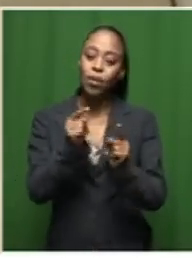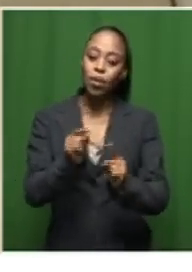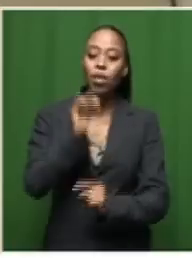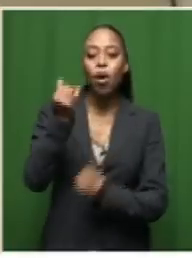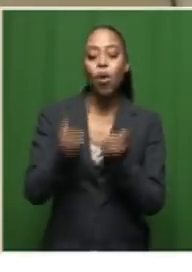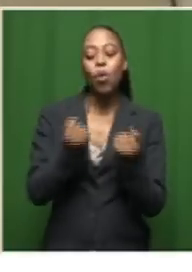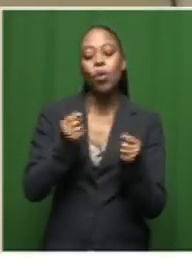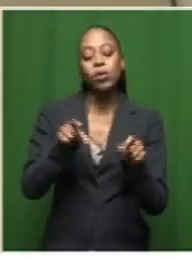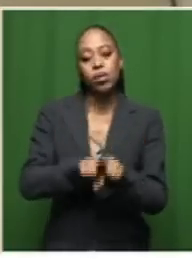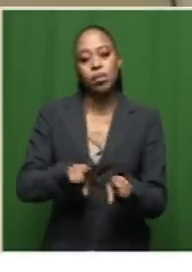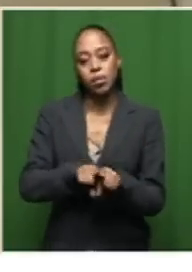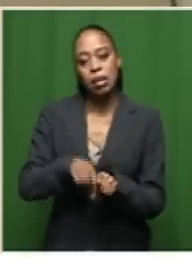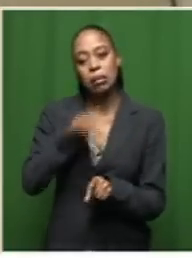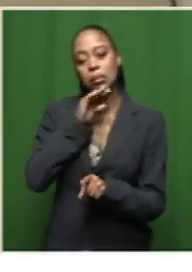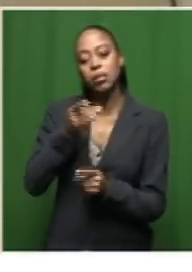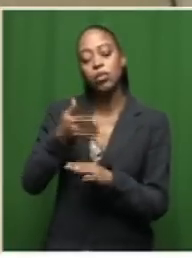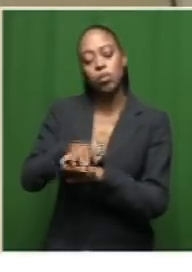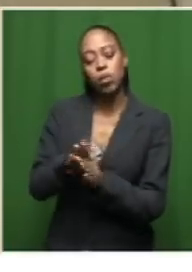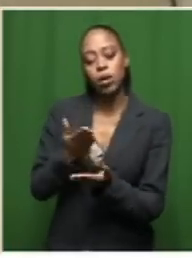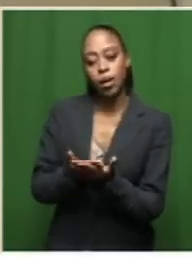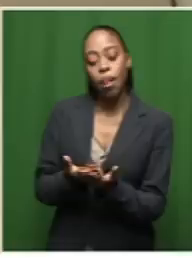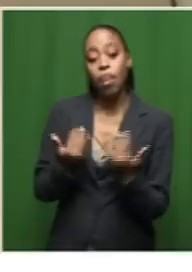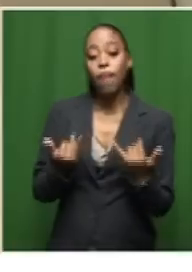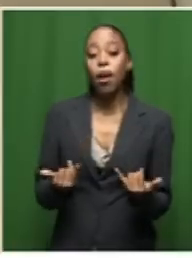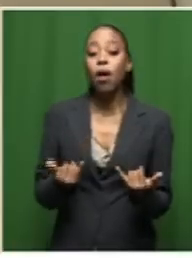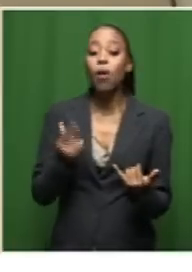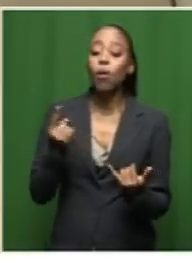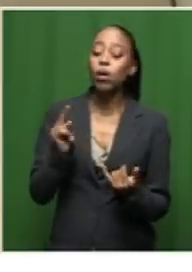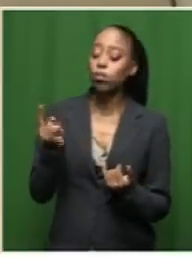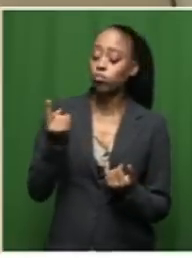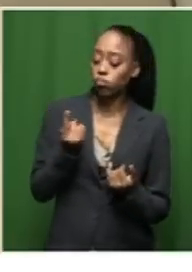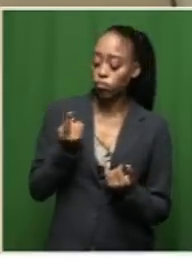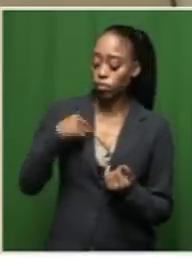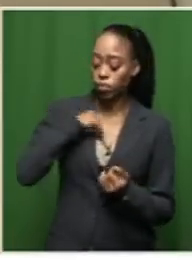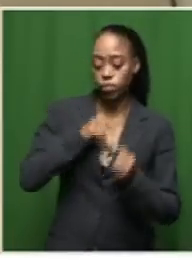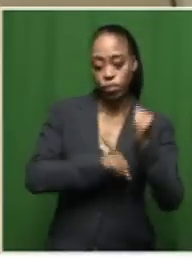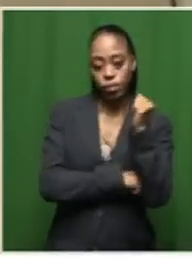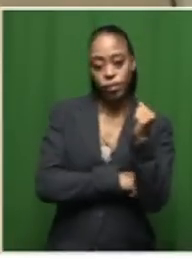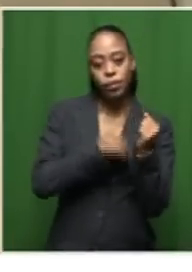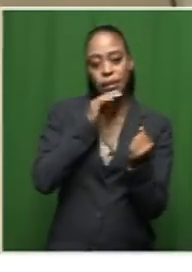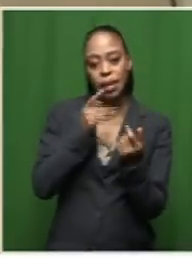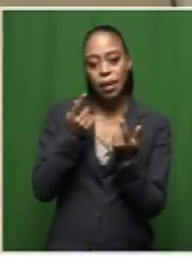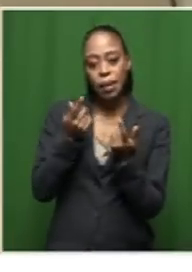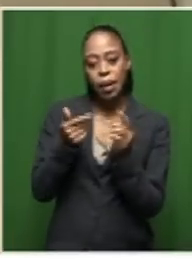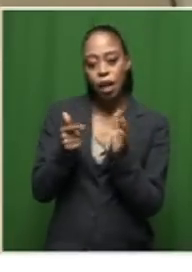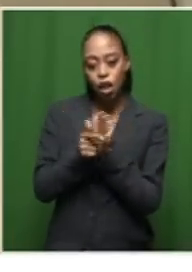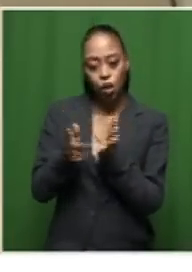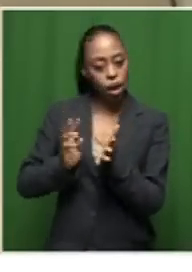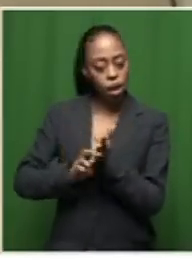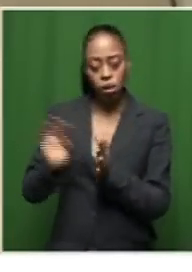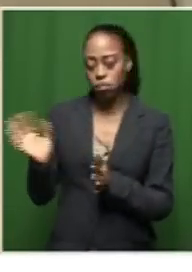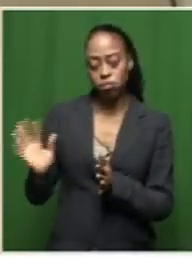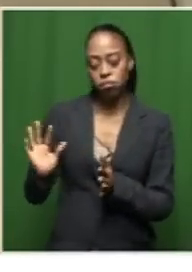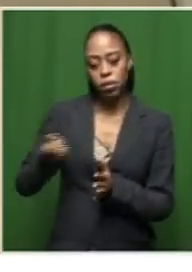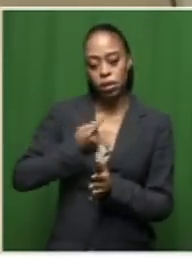high court order that is enforceable. So when you approach our offices, you don't need any legal